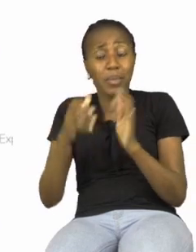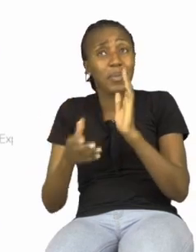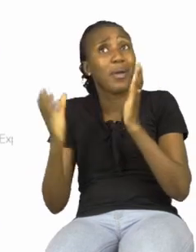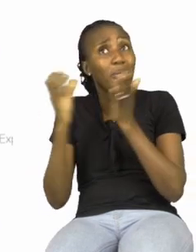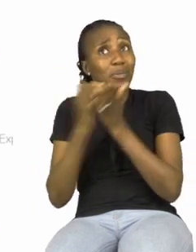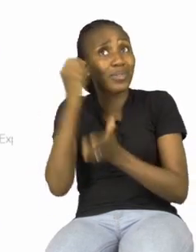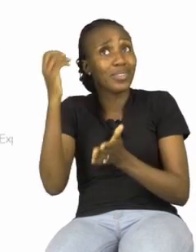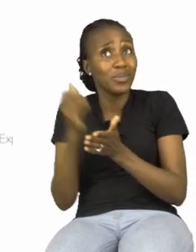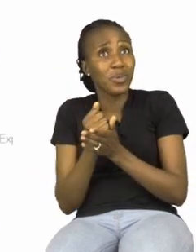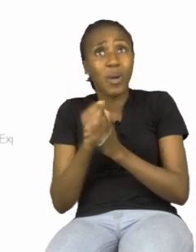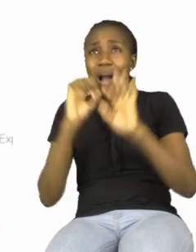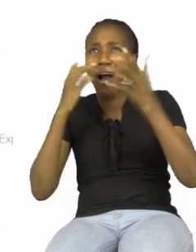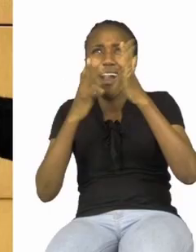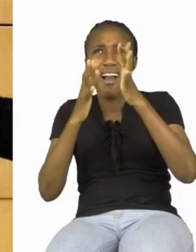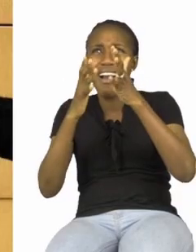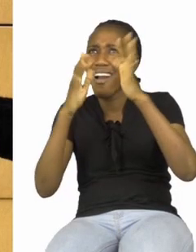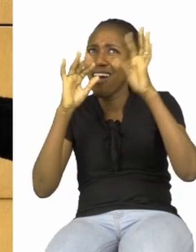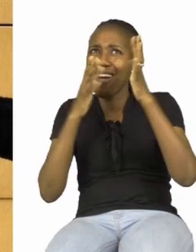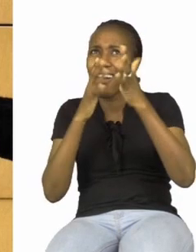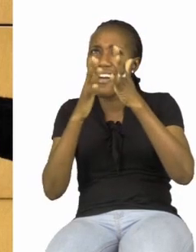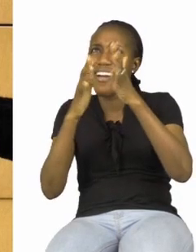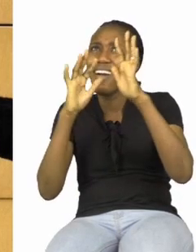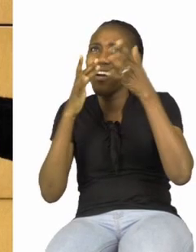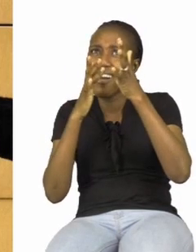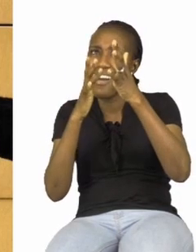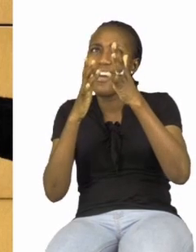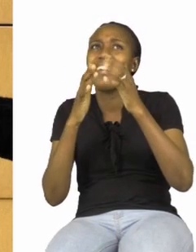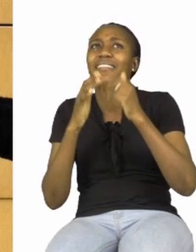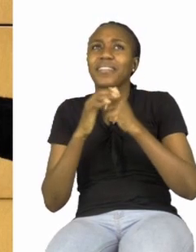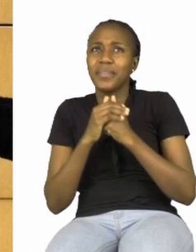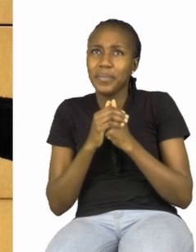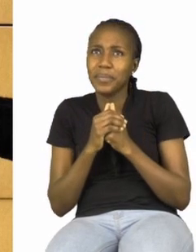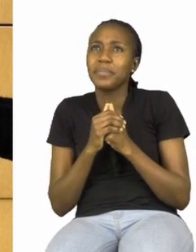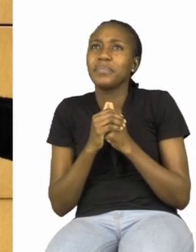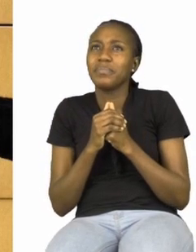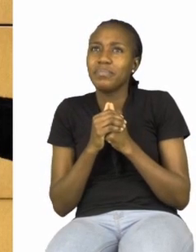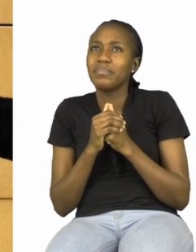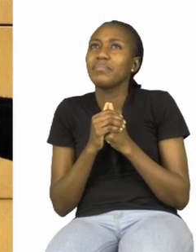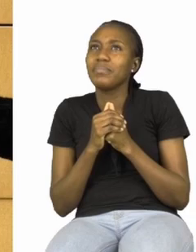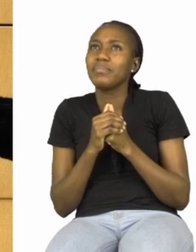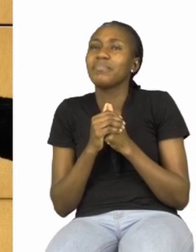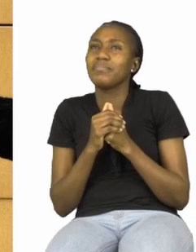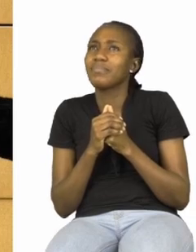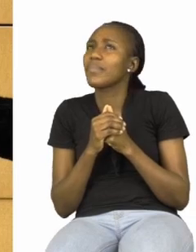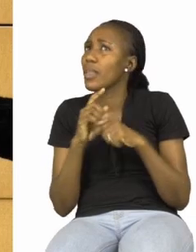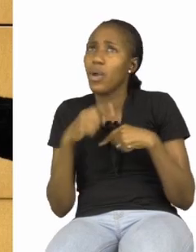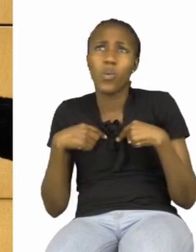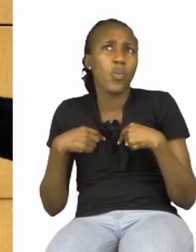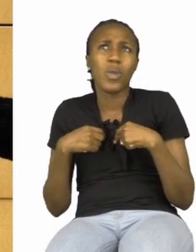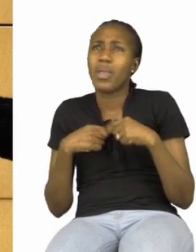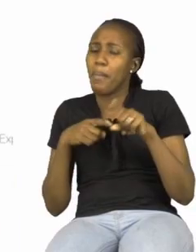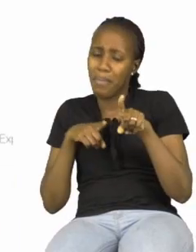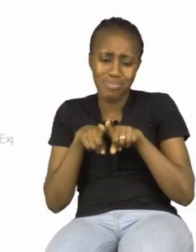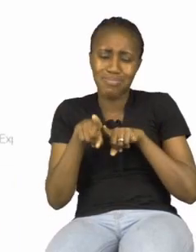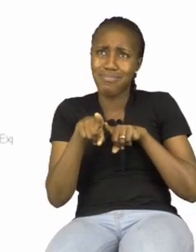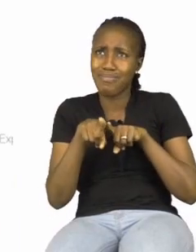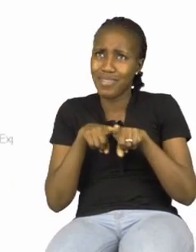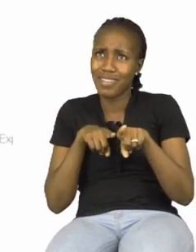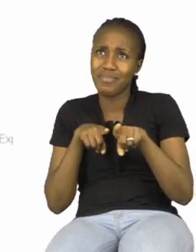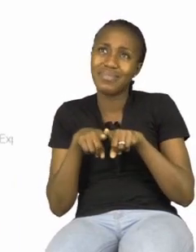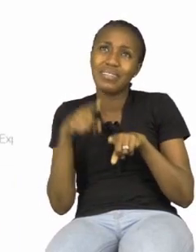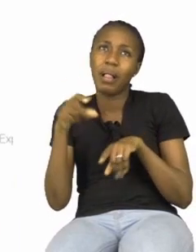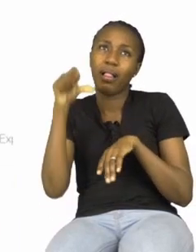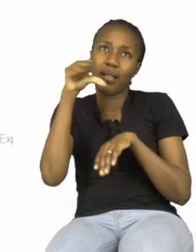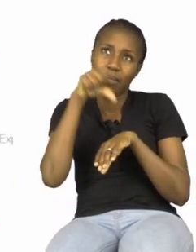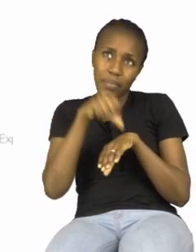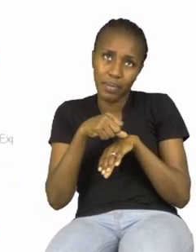walked on court, they would be like, let's not underestimate this team, and we really went out there, we competed. It's unfortunate that we